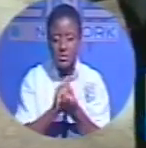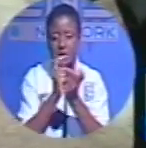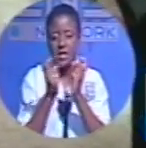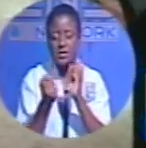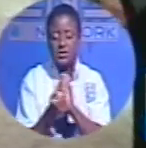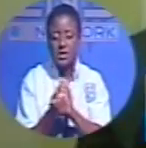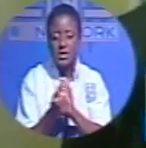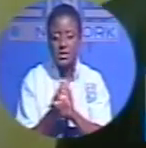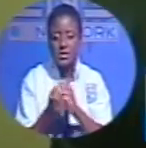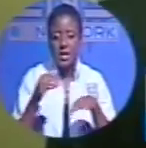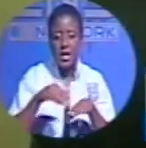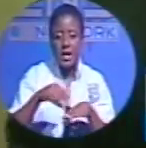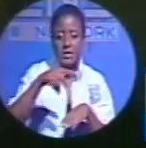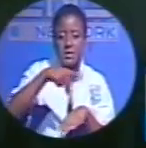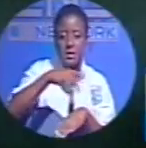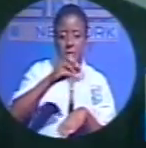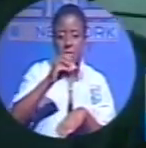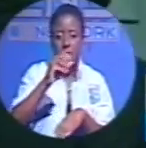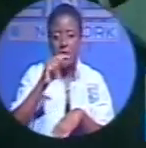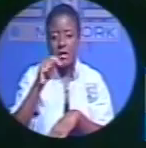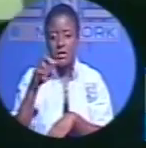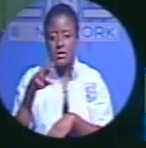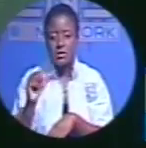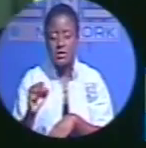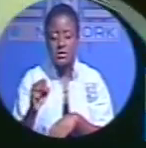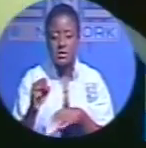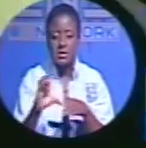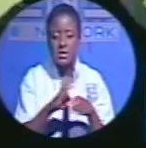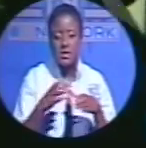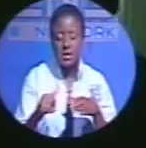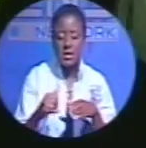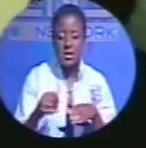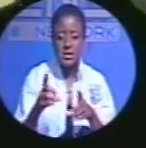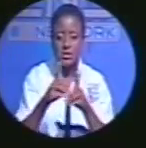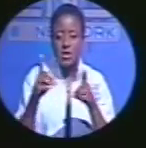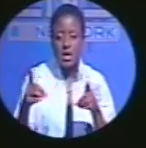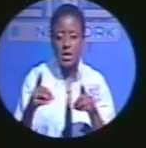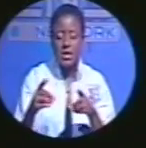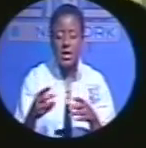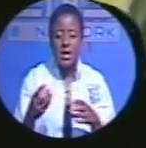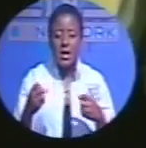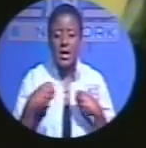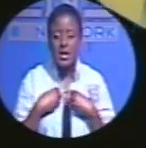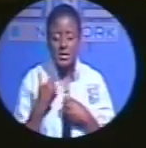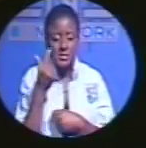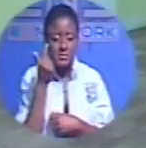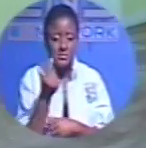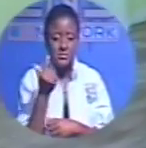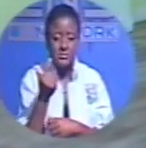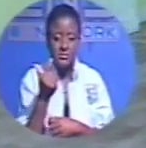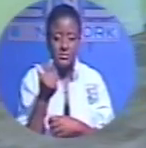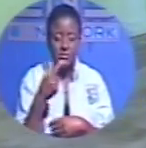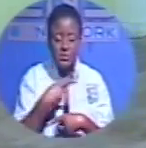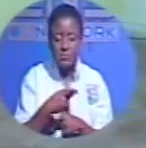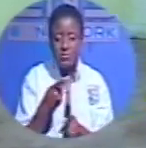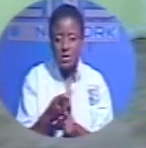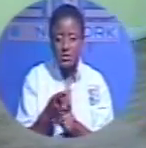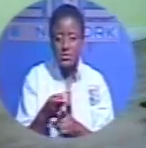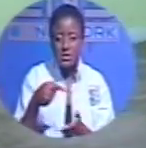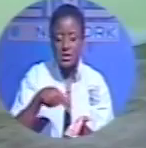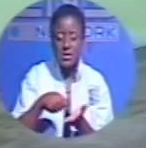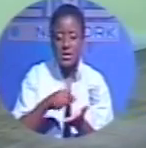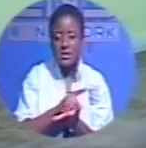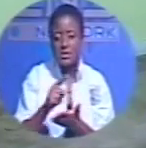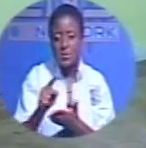at the Potoski Dock, is all but bare this week of produce. Minister of Agriculture and Marine Resources, the Honorable V. Alfred